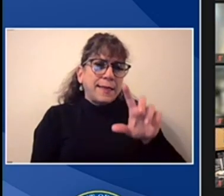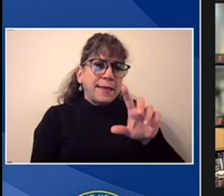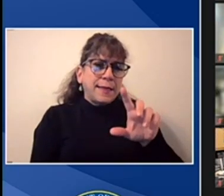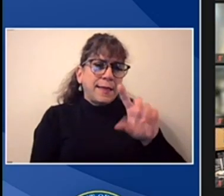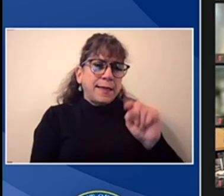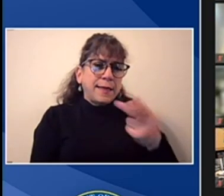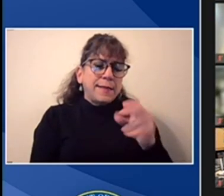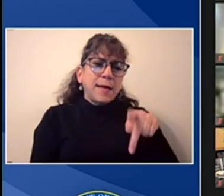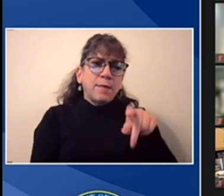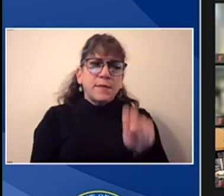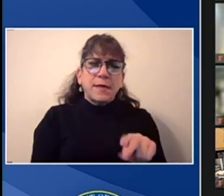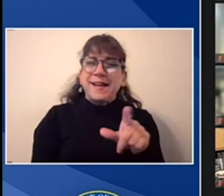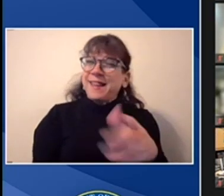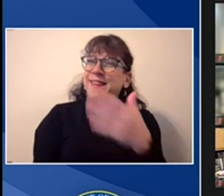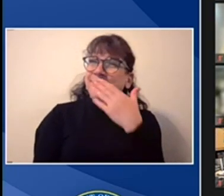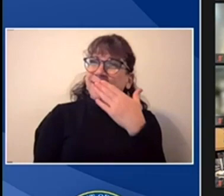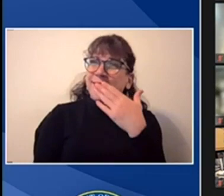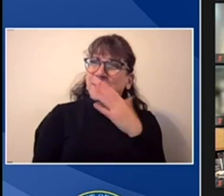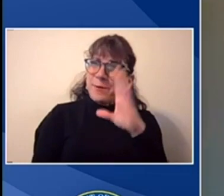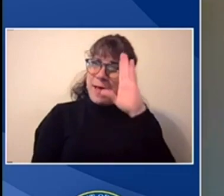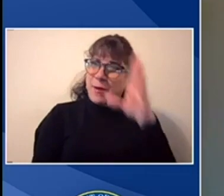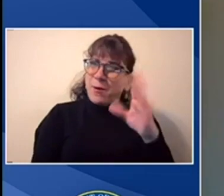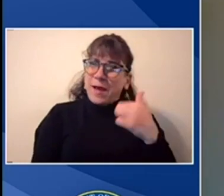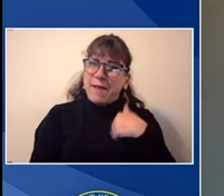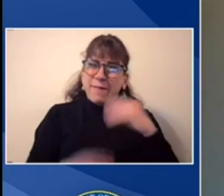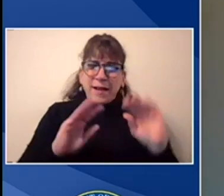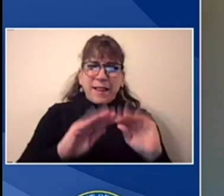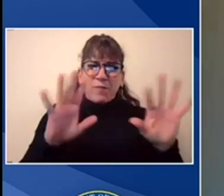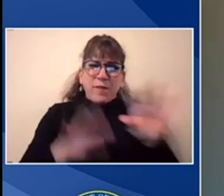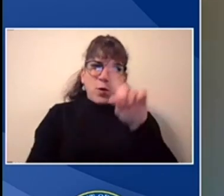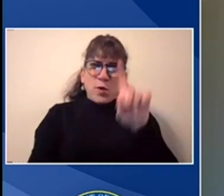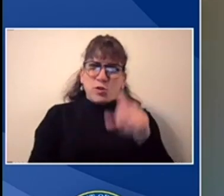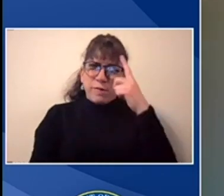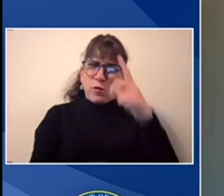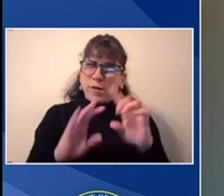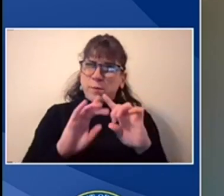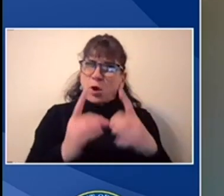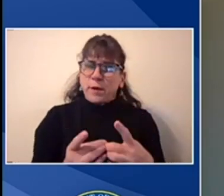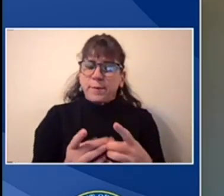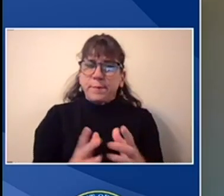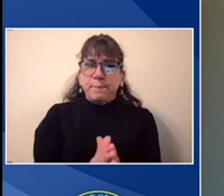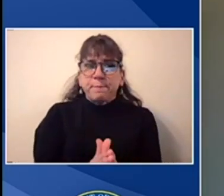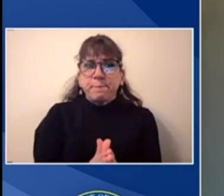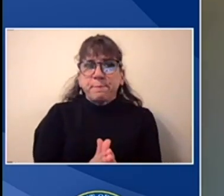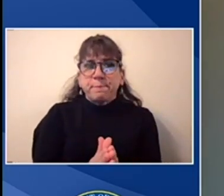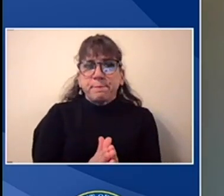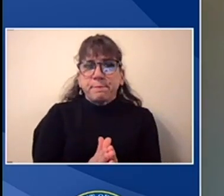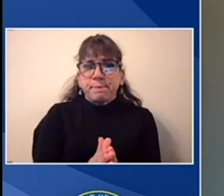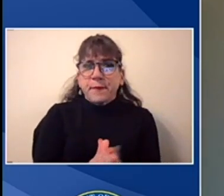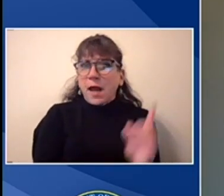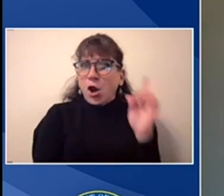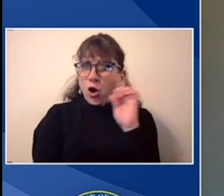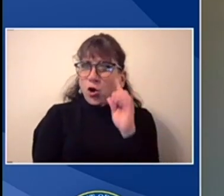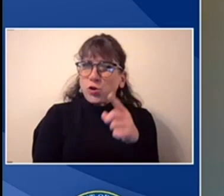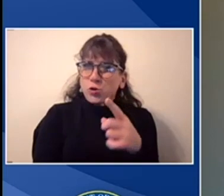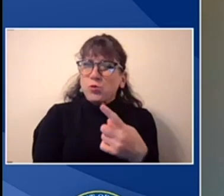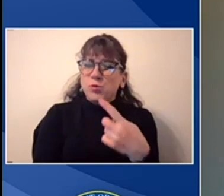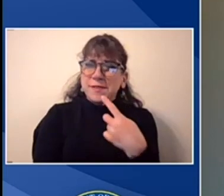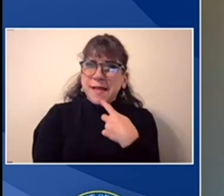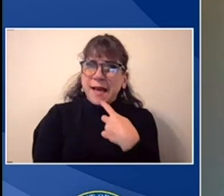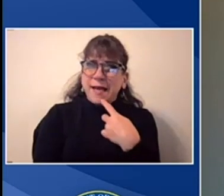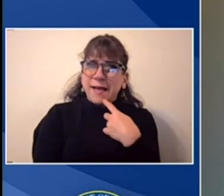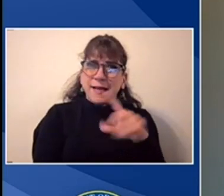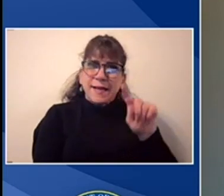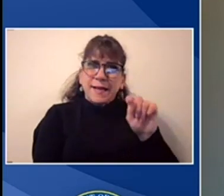Hi, thank you. I think I just have a clarifying question for the department. I heard you just say, Tammy, that